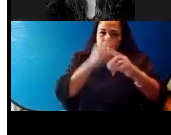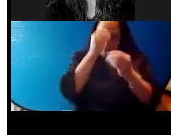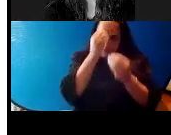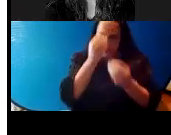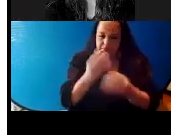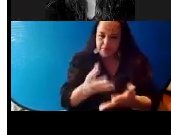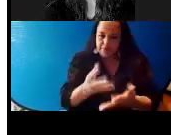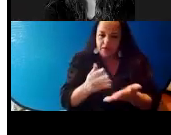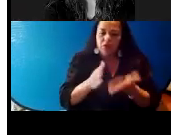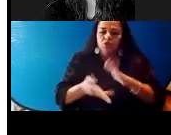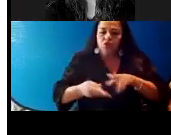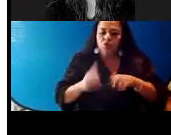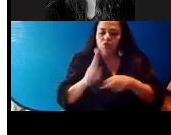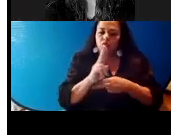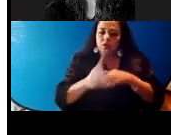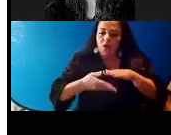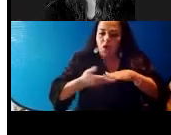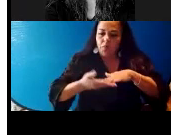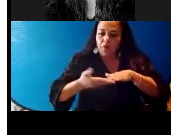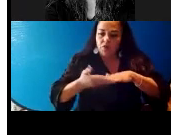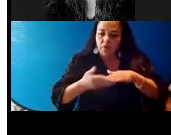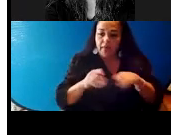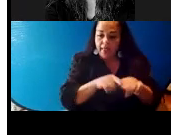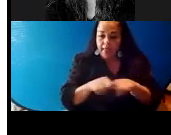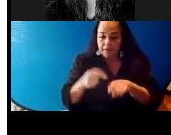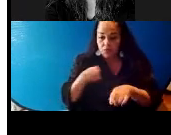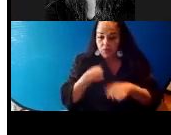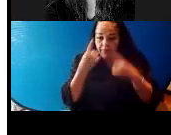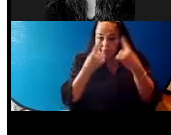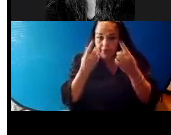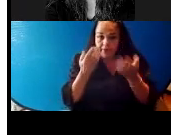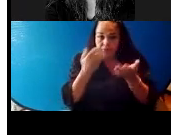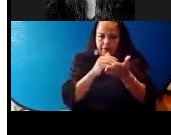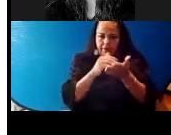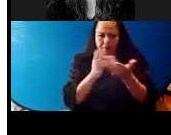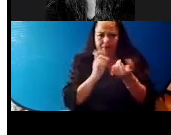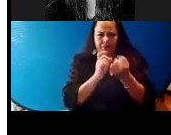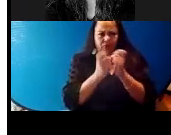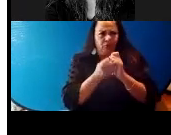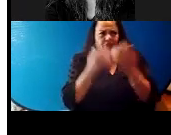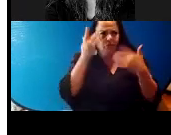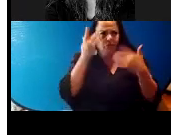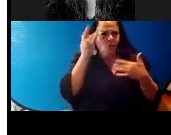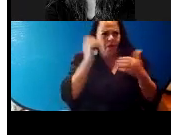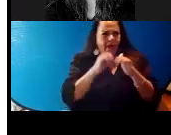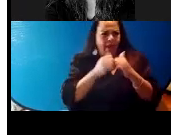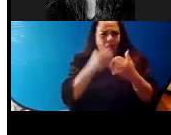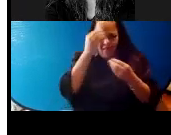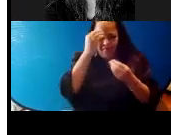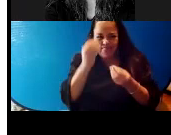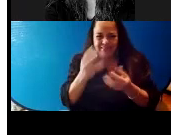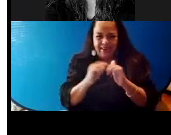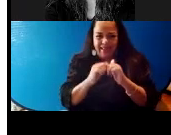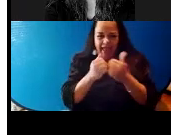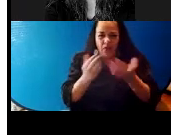use to operationalize, right? And so even as we think, again, big picture, why haven't we made change? There's things around just even data and how it's shown and how